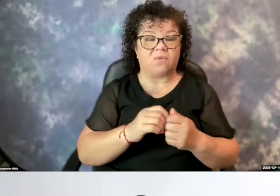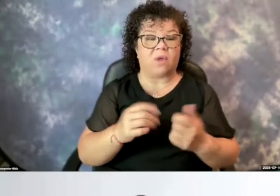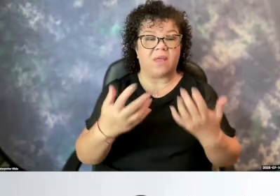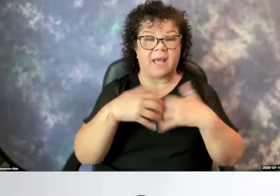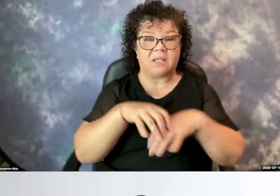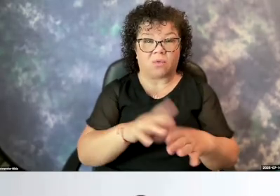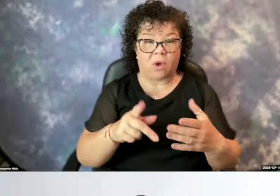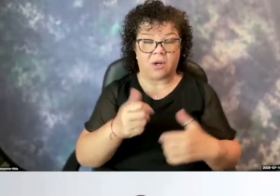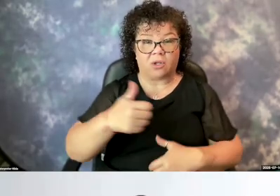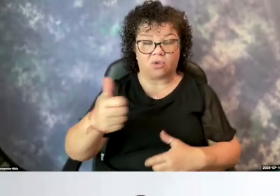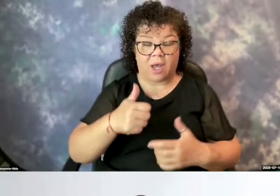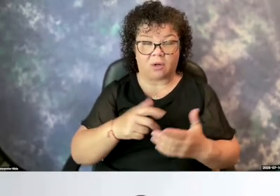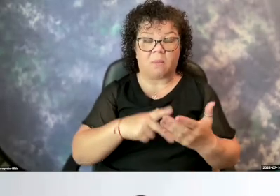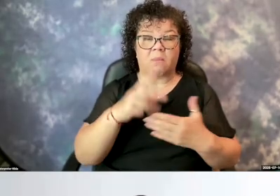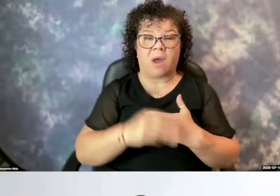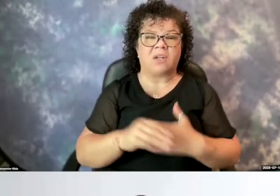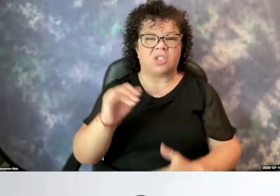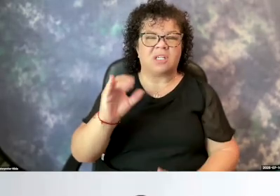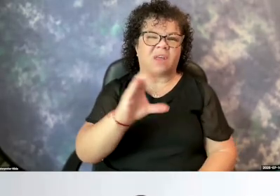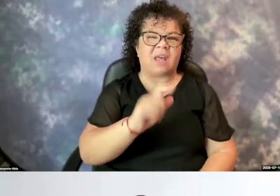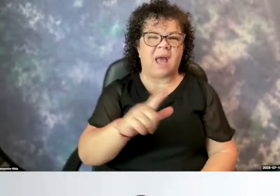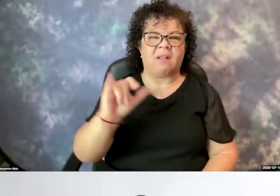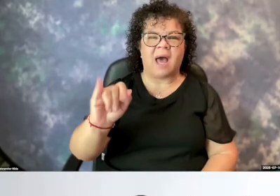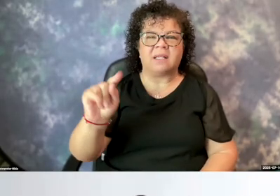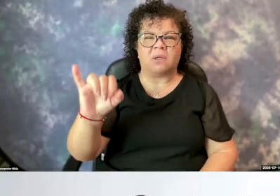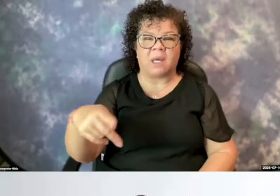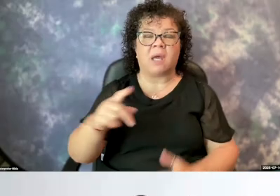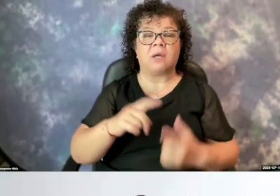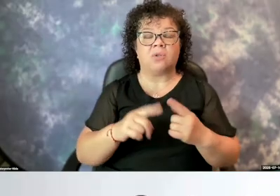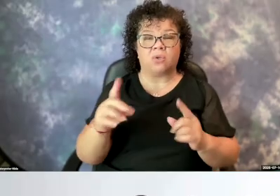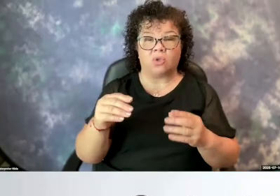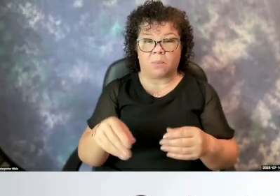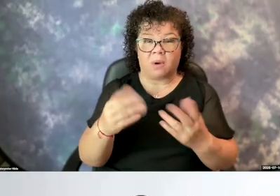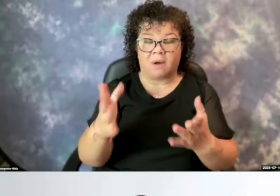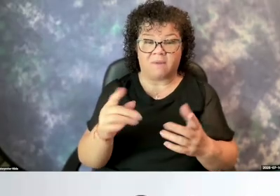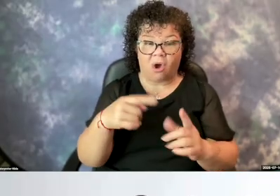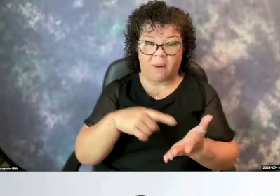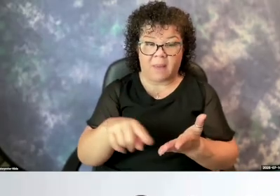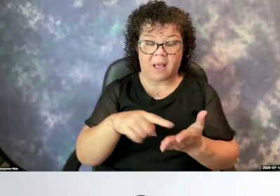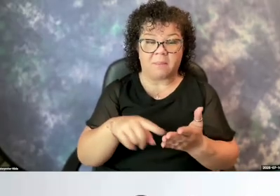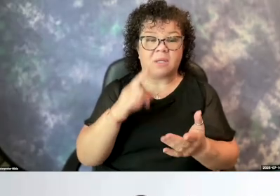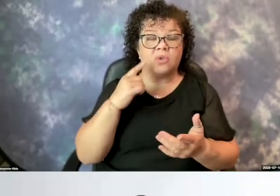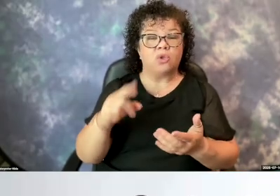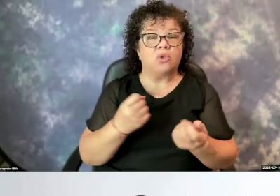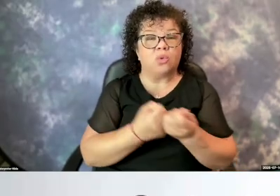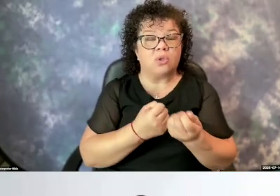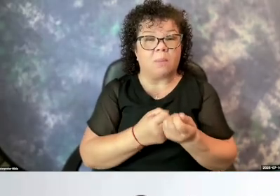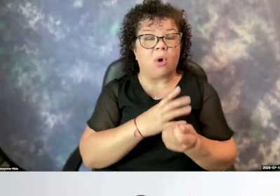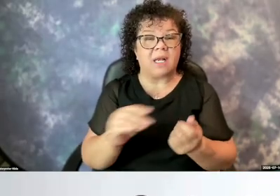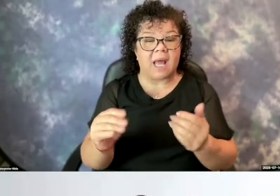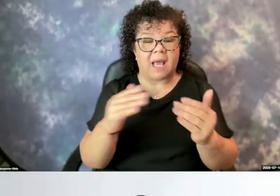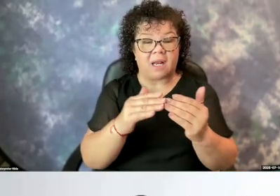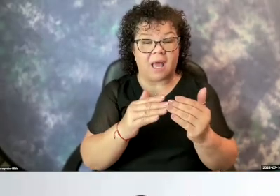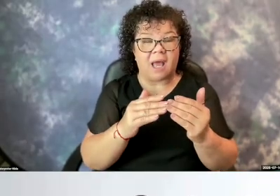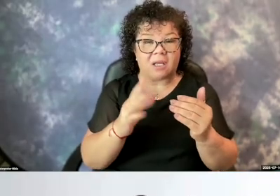2022, CARB has engaged the California Integrated Travel Project, or Cal-ITP, to provide